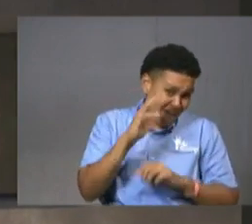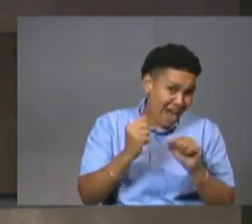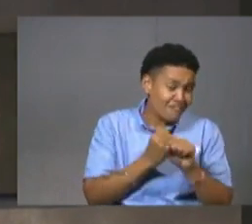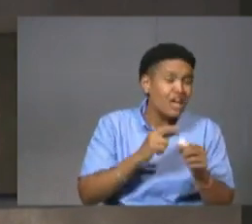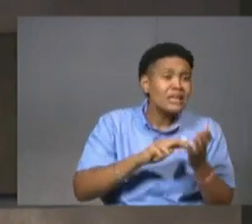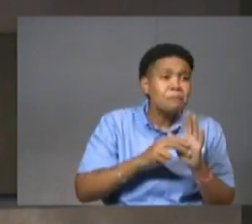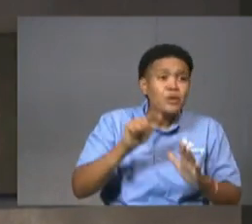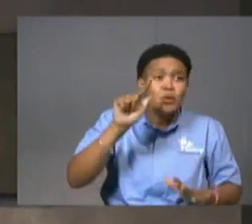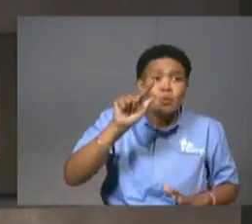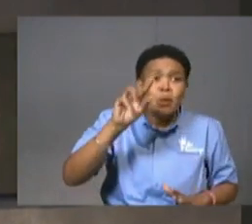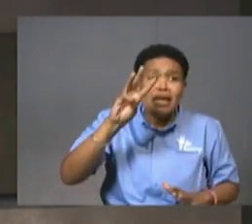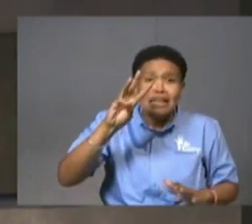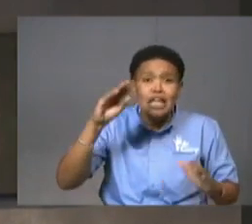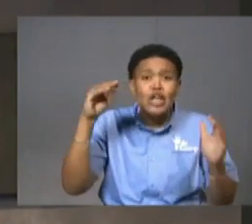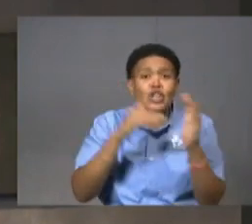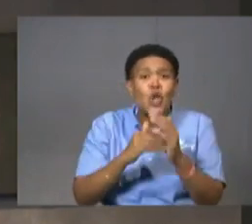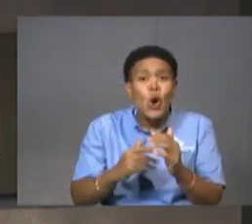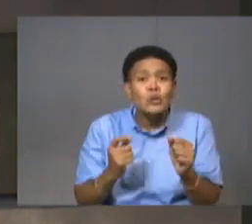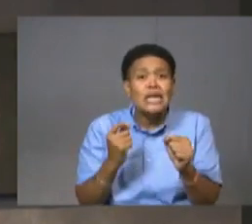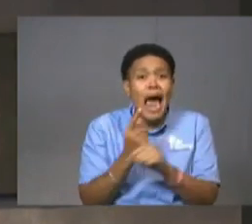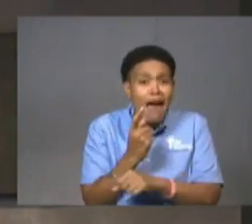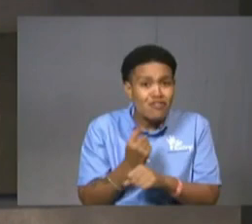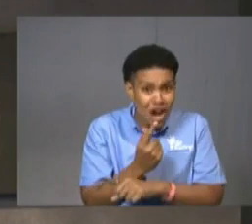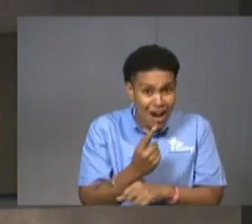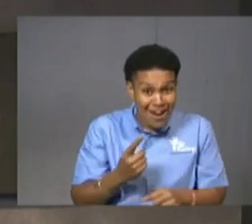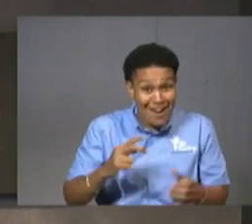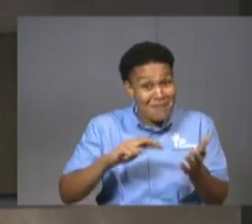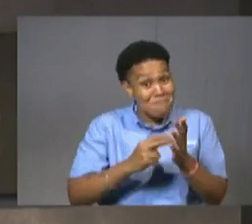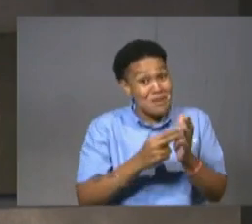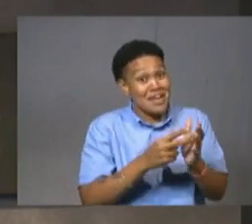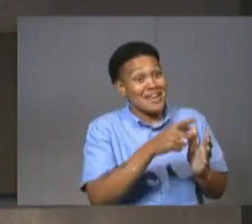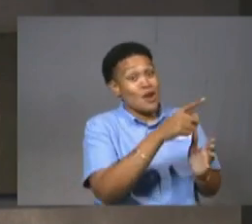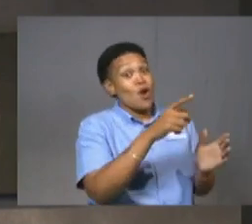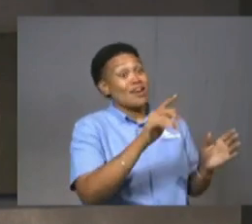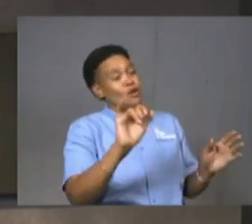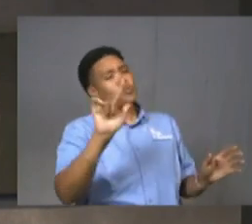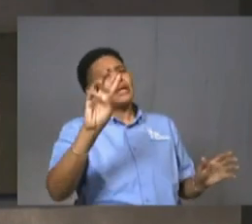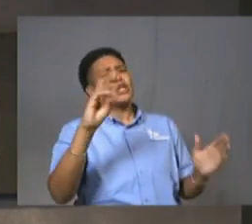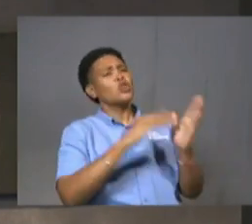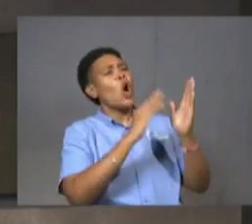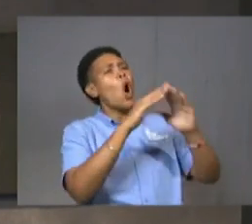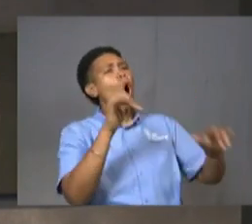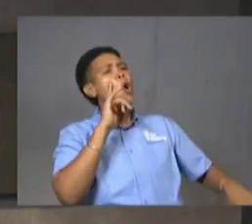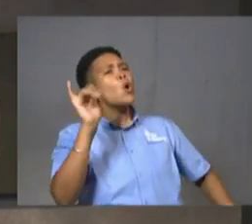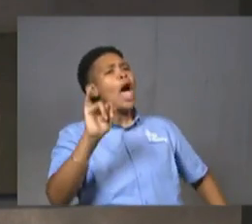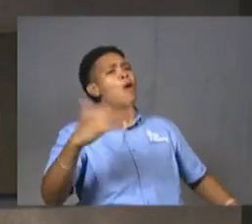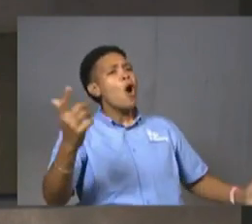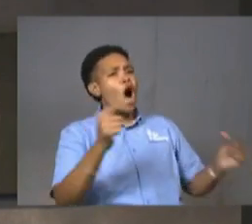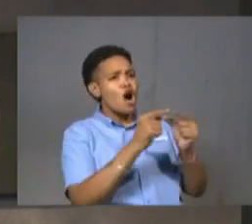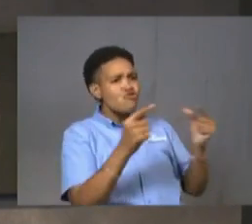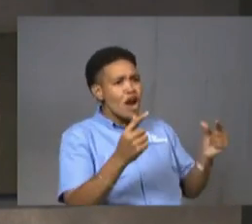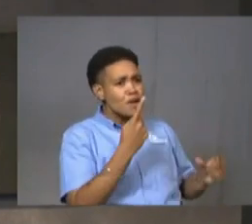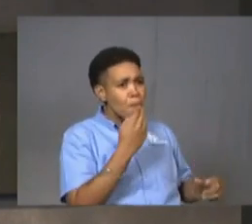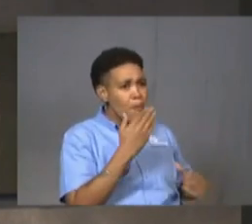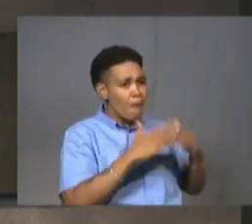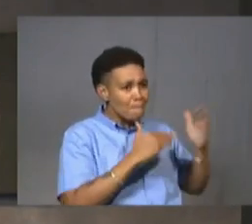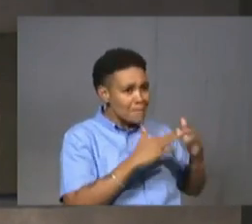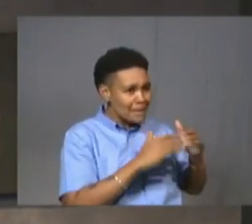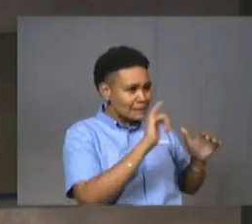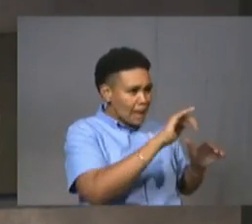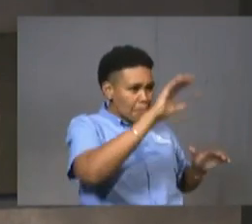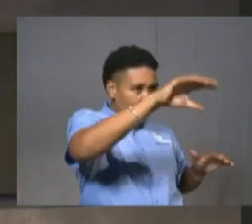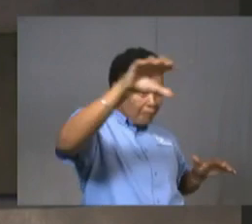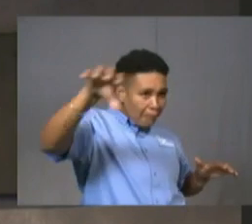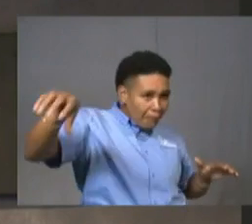to building a new Greater Portmore each year. What measures will be put in place if your party is elected and the houses are built to ensure